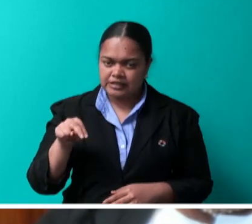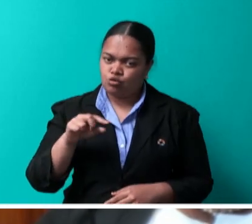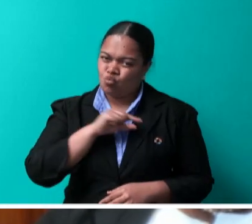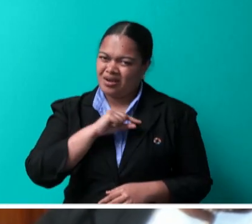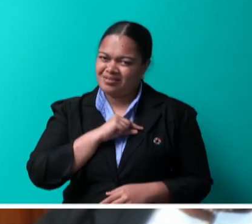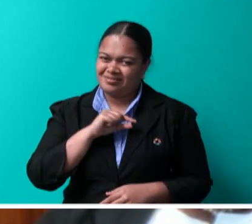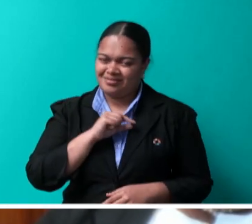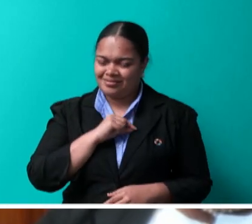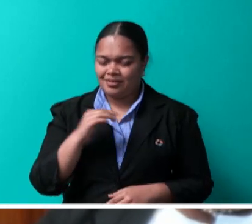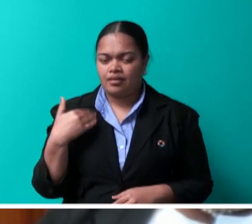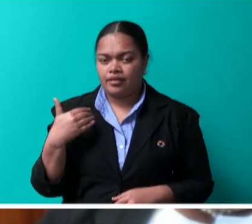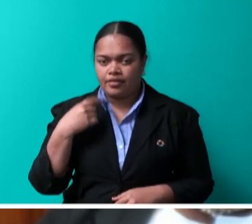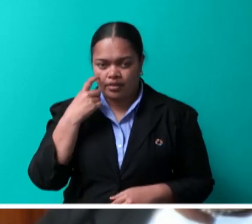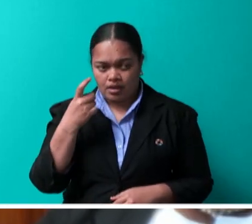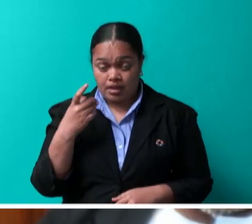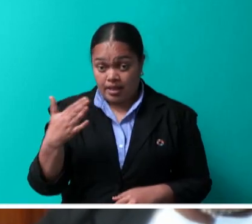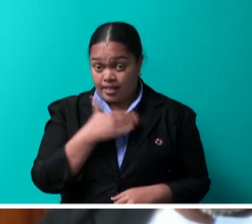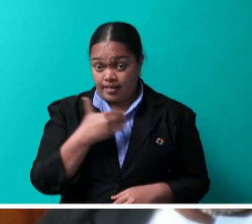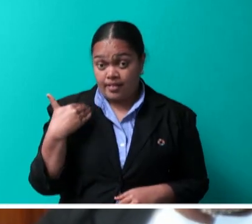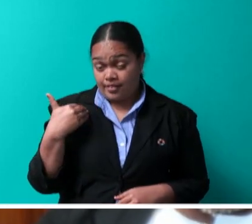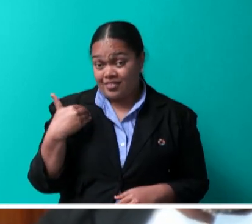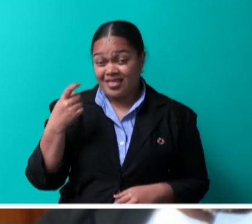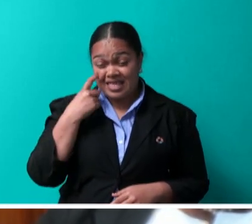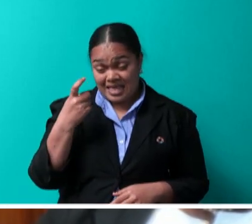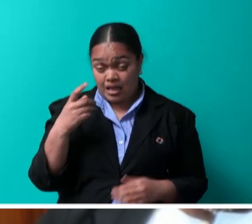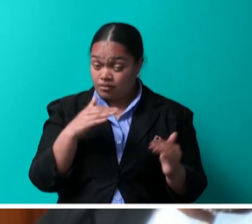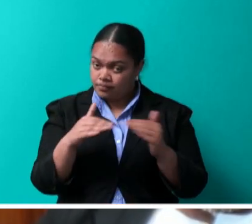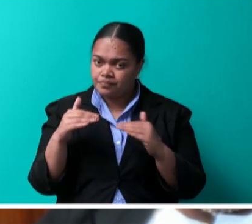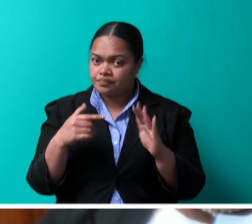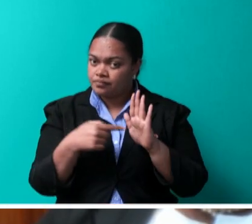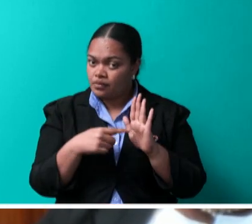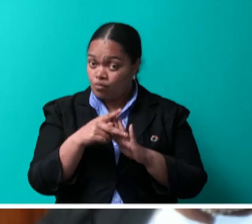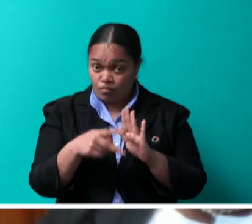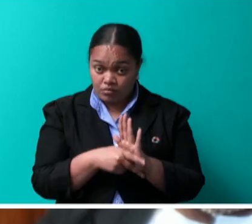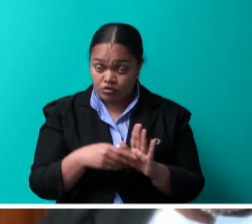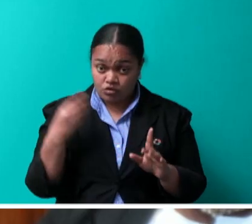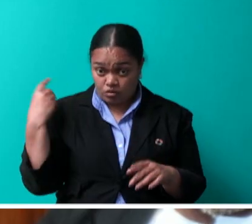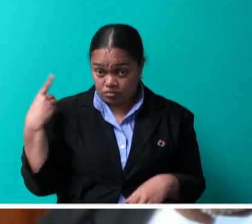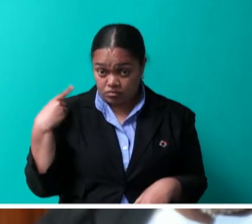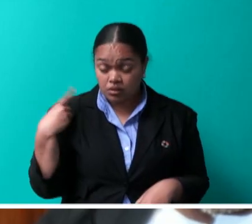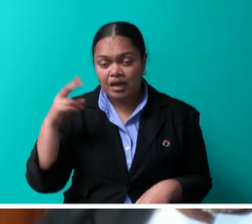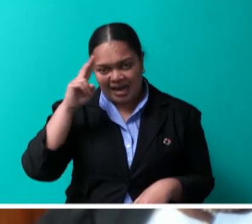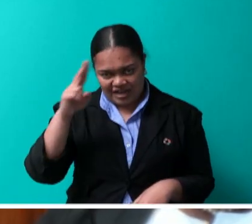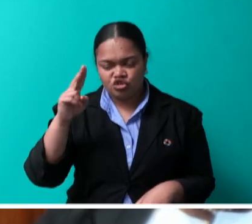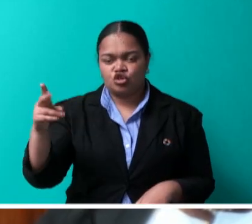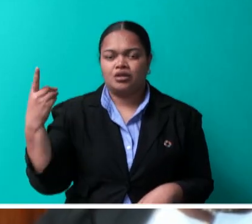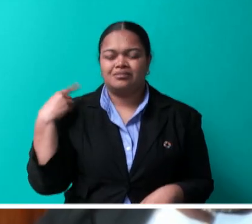care. And healthcare equity is not merely a policy objective. It is a national